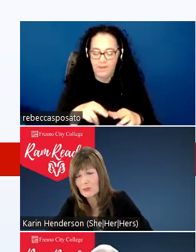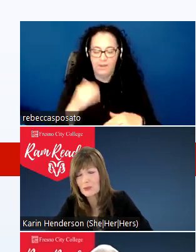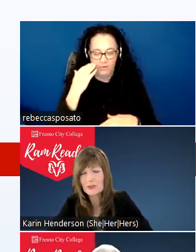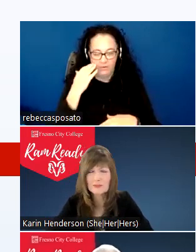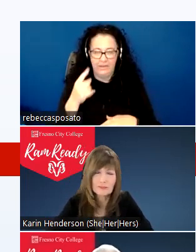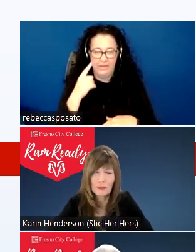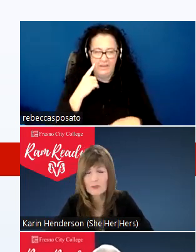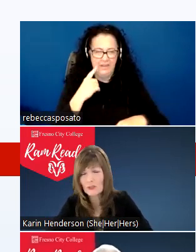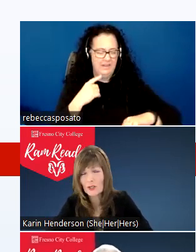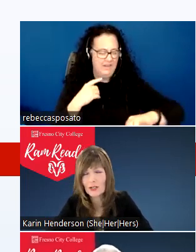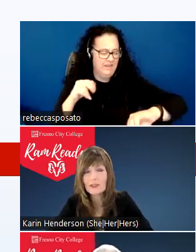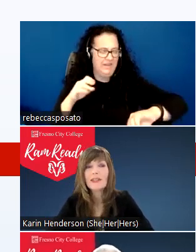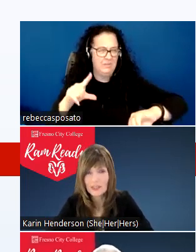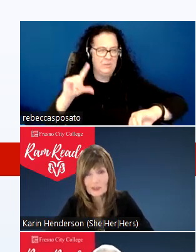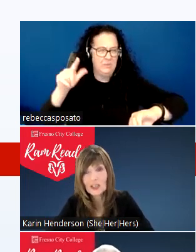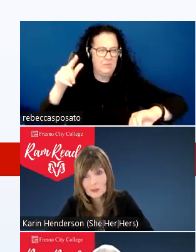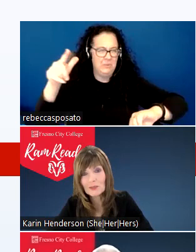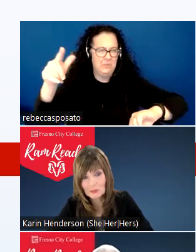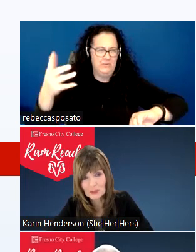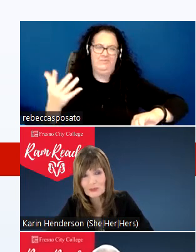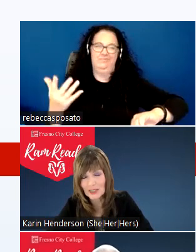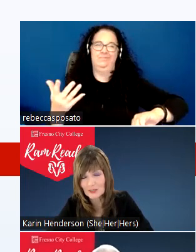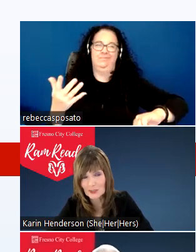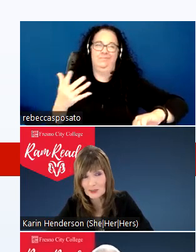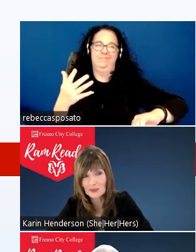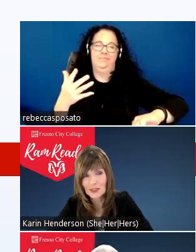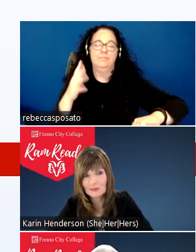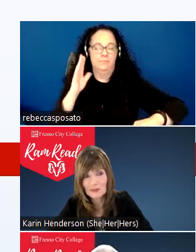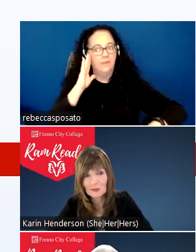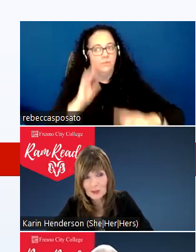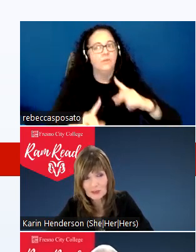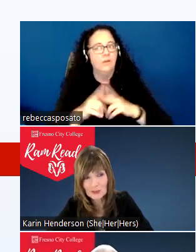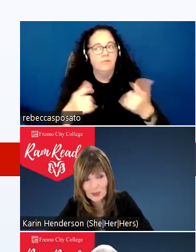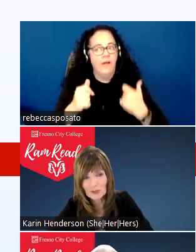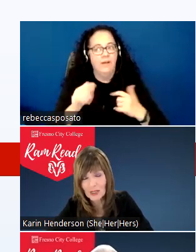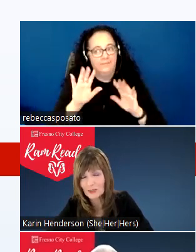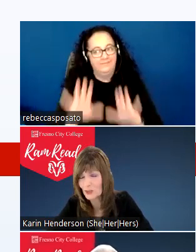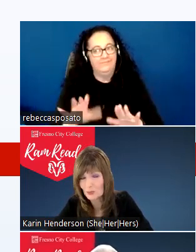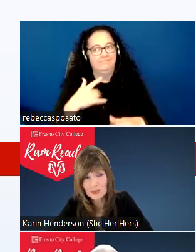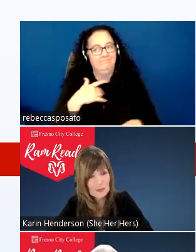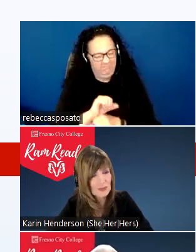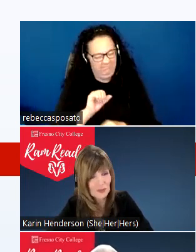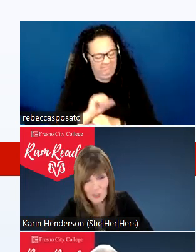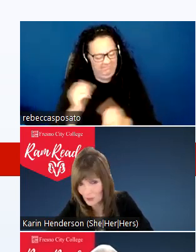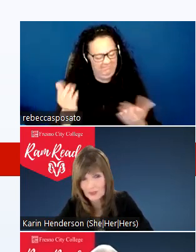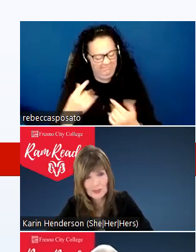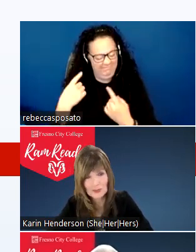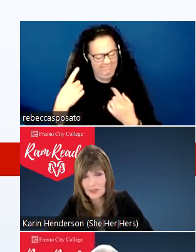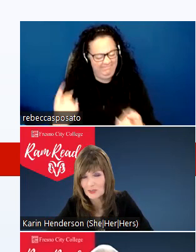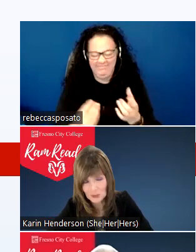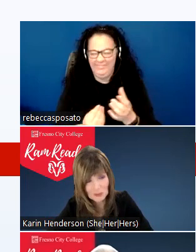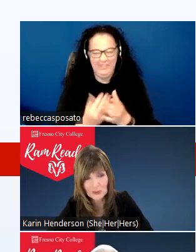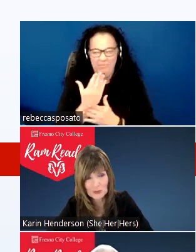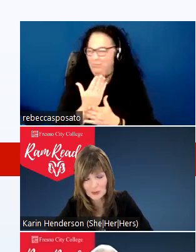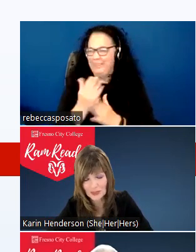oh, April is way far out. It'll come up real fast on you. I've worked here for quite a while, and spring semester always goes